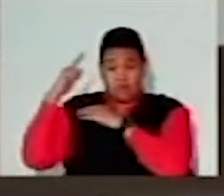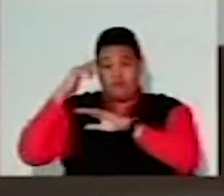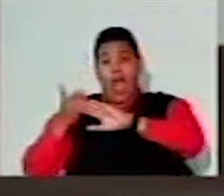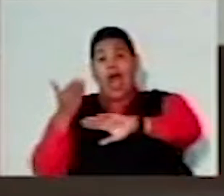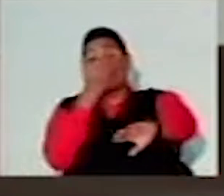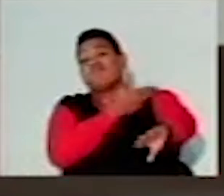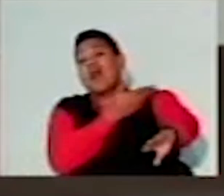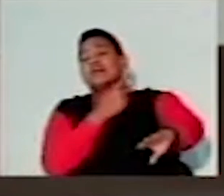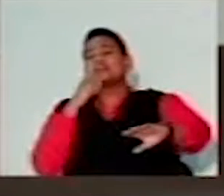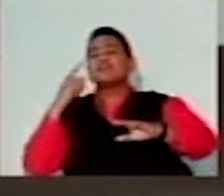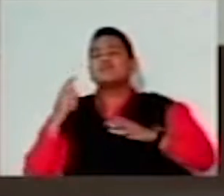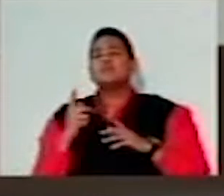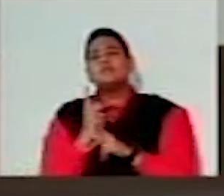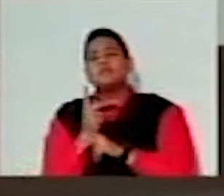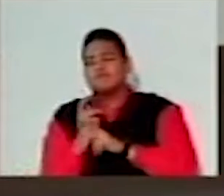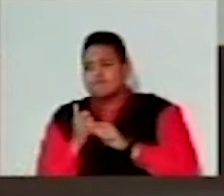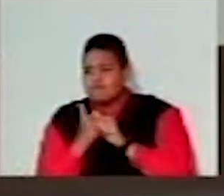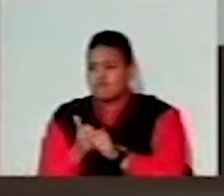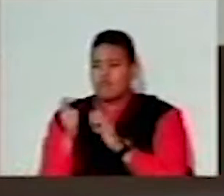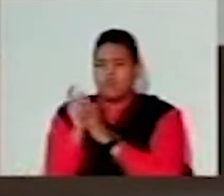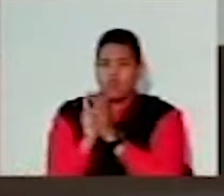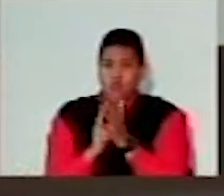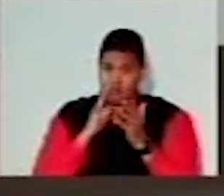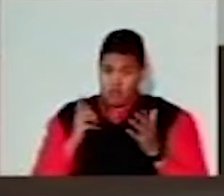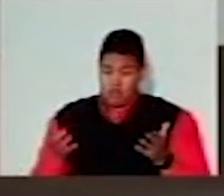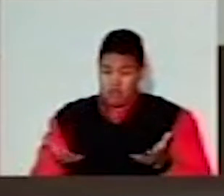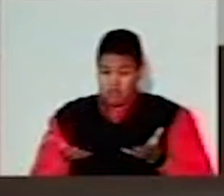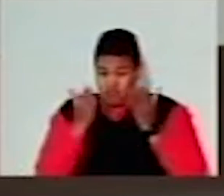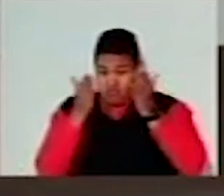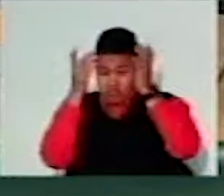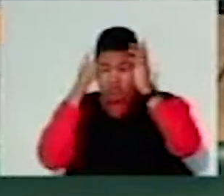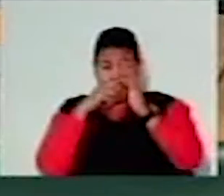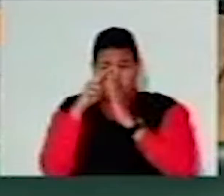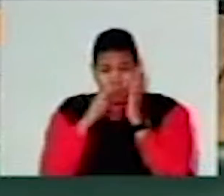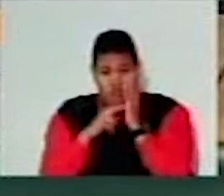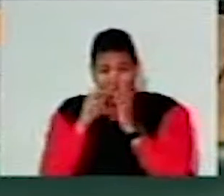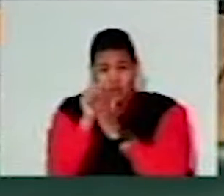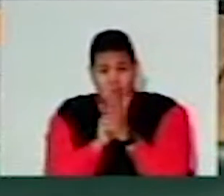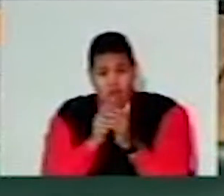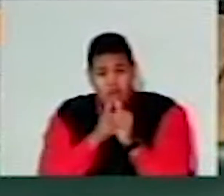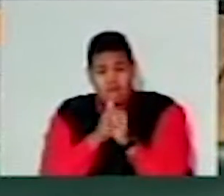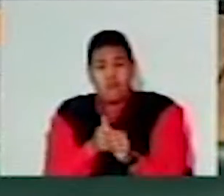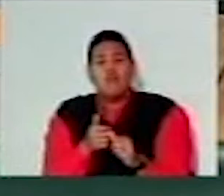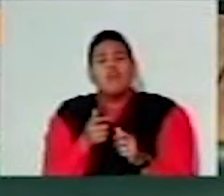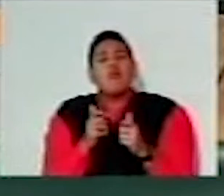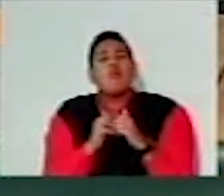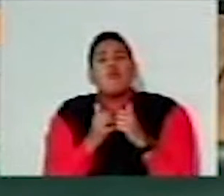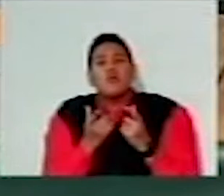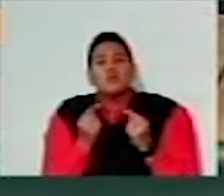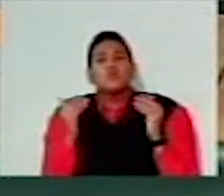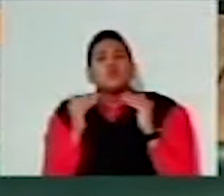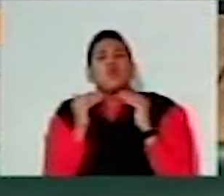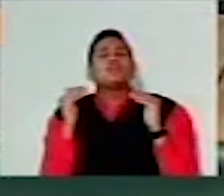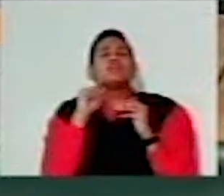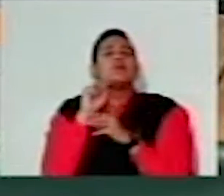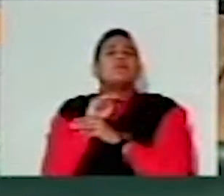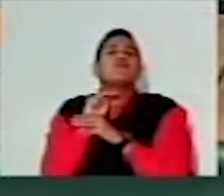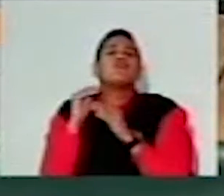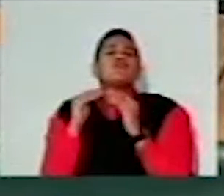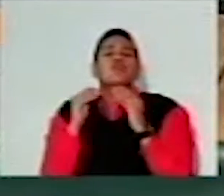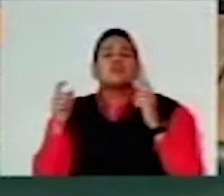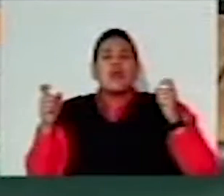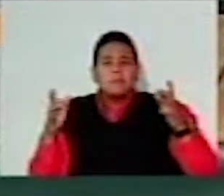advancing, upholding, and facilitating the rule of law in the delivery of justice, the Ministry of Justice administers